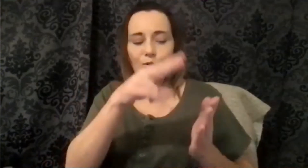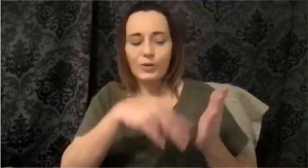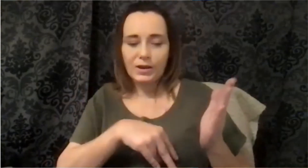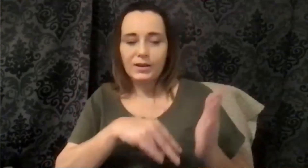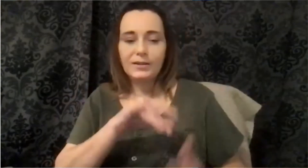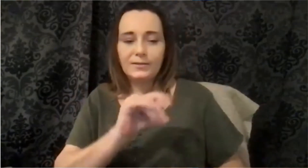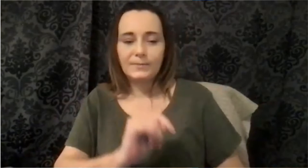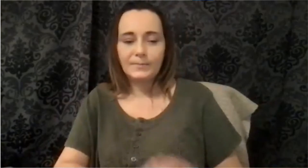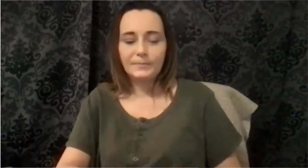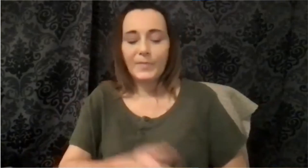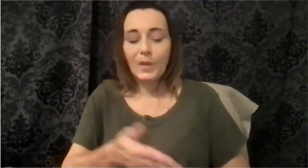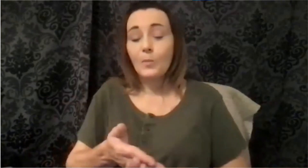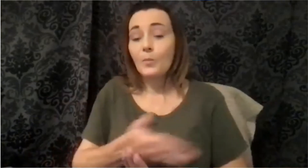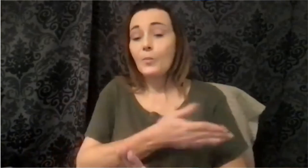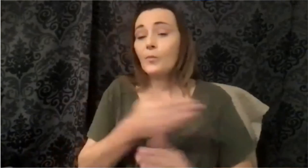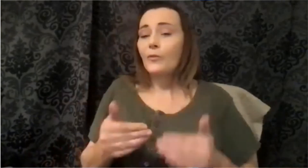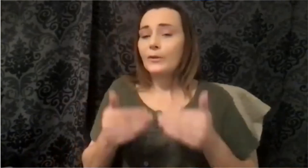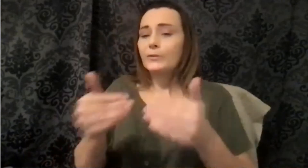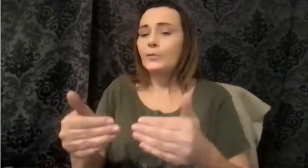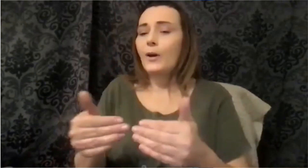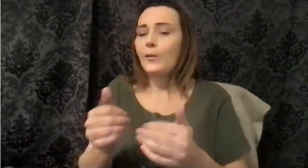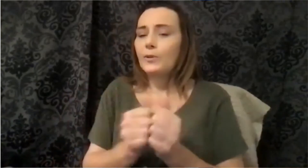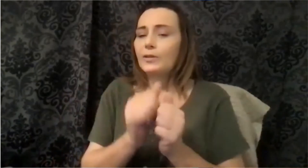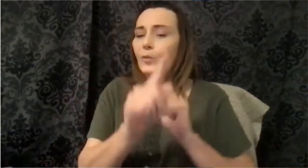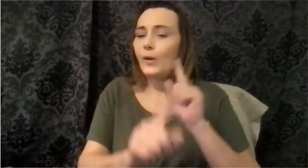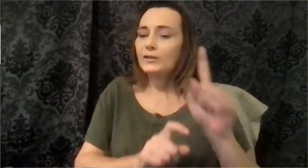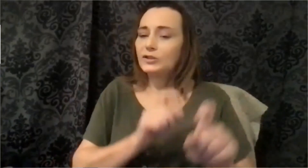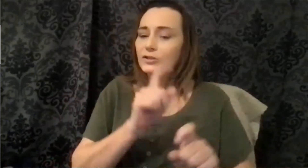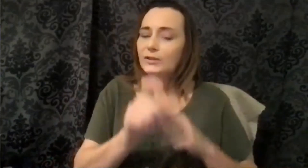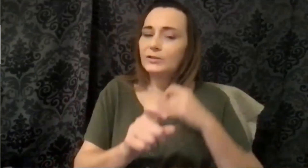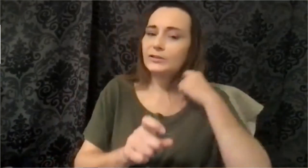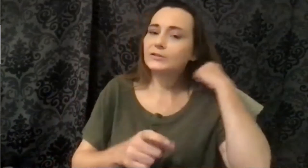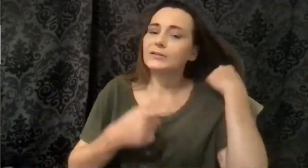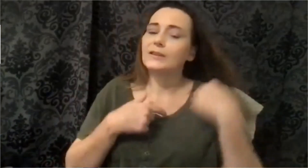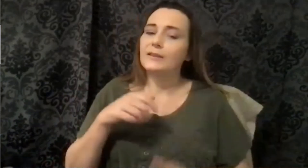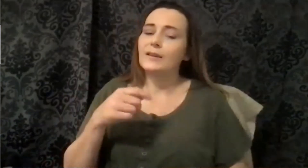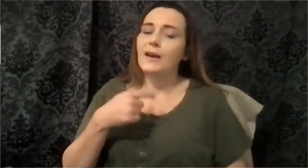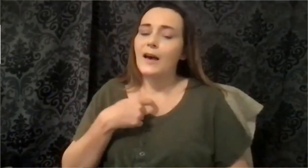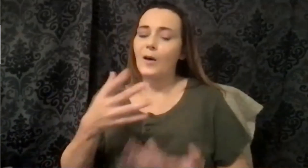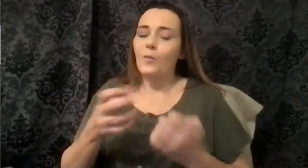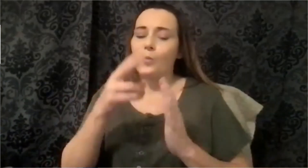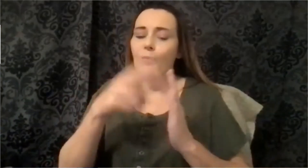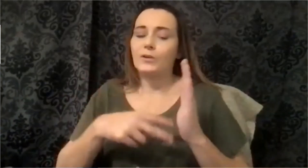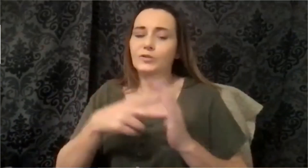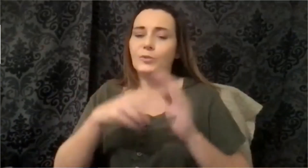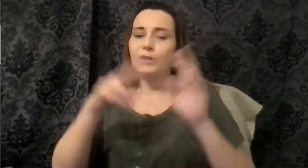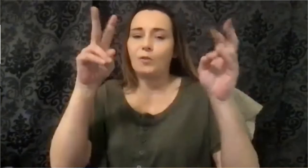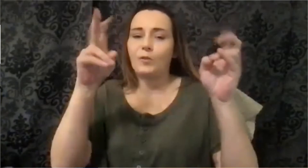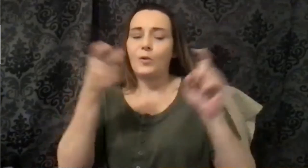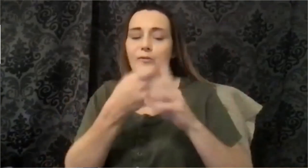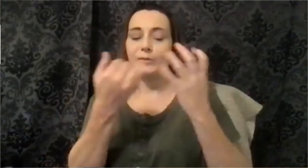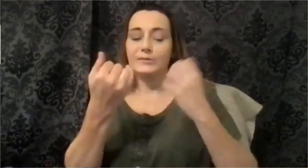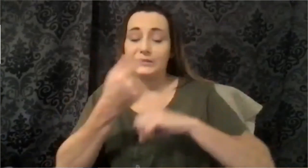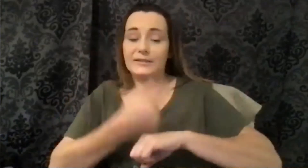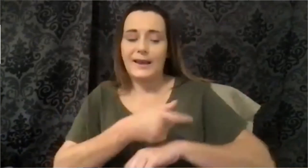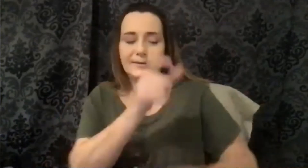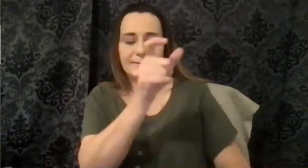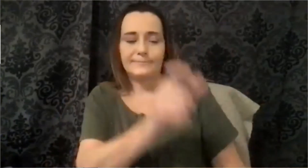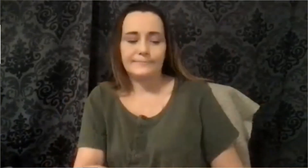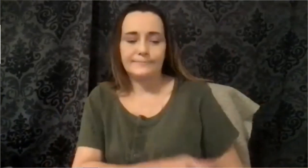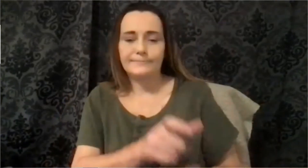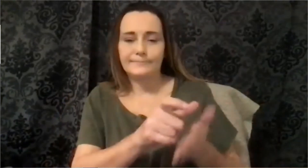go to questions, Irina, I've allowed myself to read a quote from today's draft. It